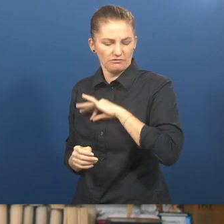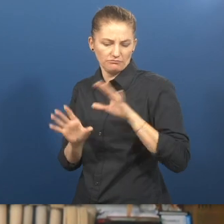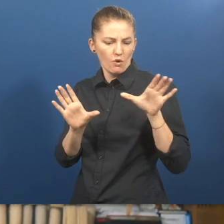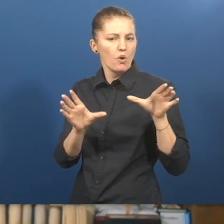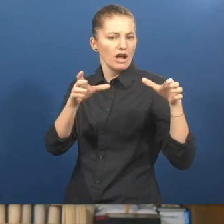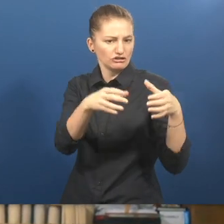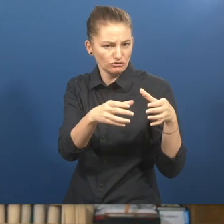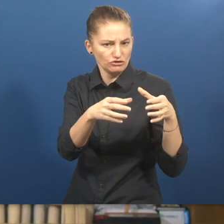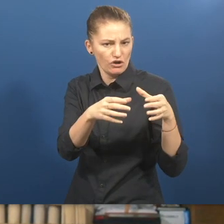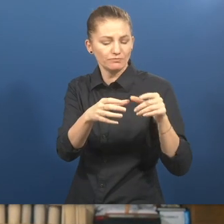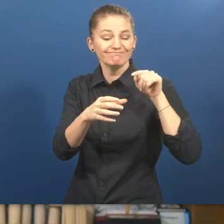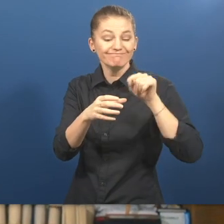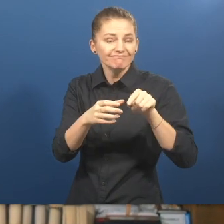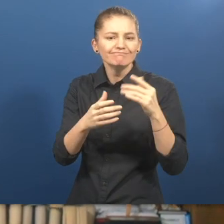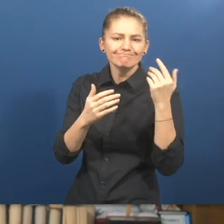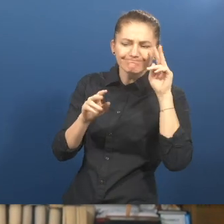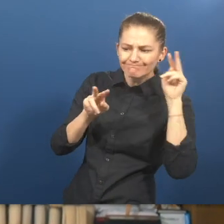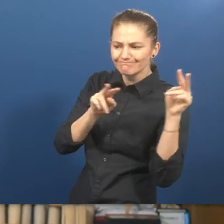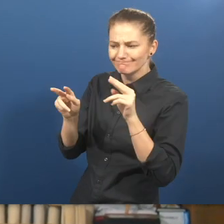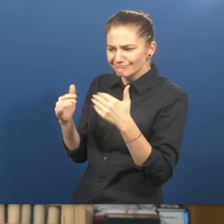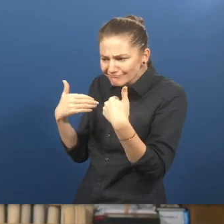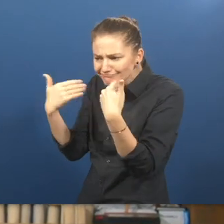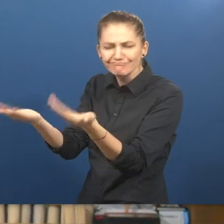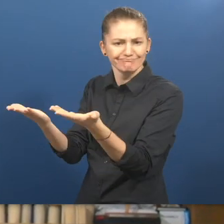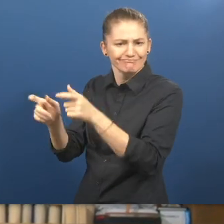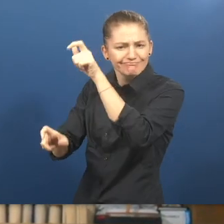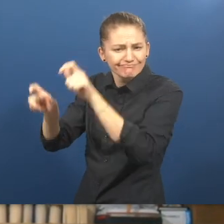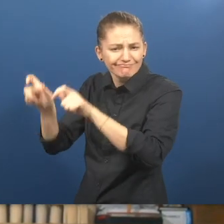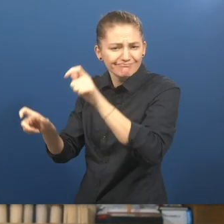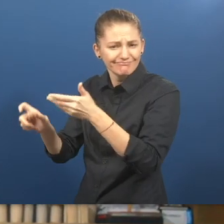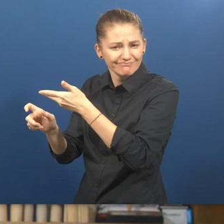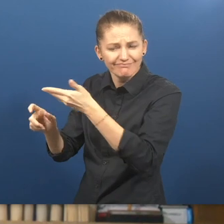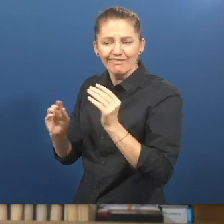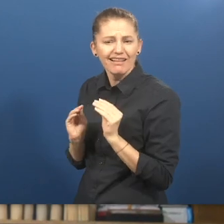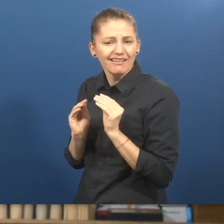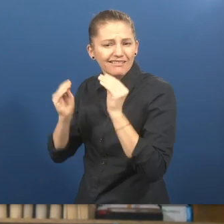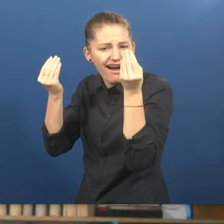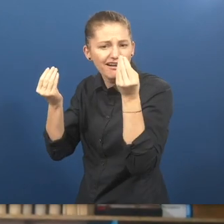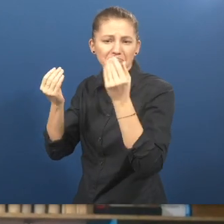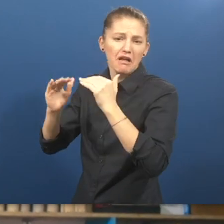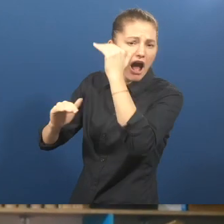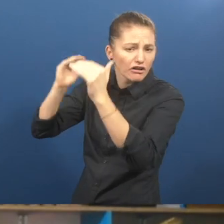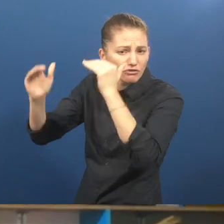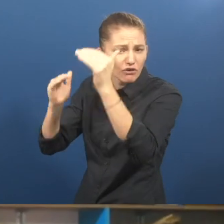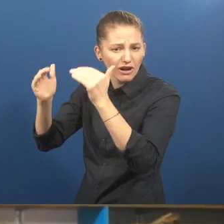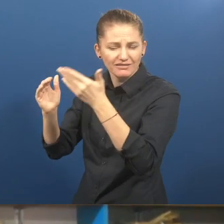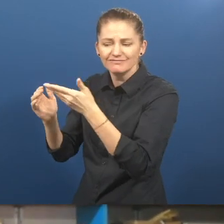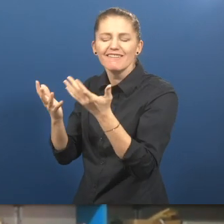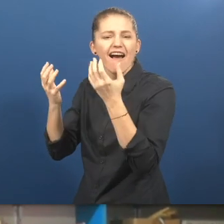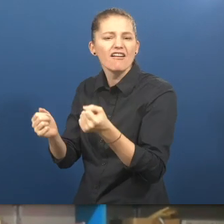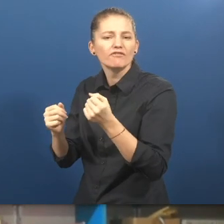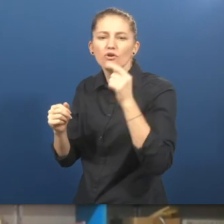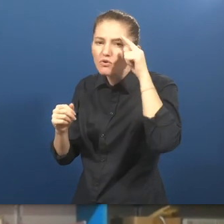Training Center is a registered not-for-profit social welfare organization dedicated its service to provide learning